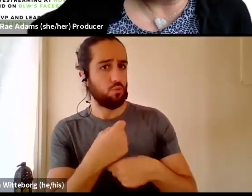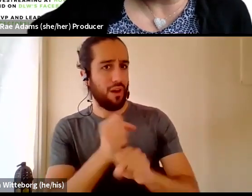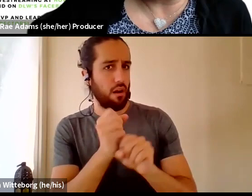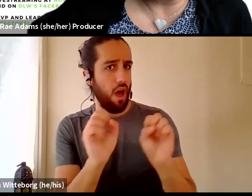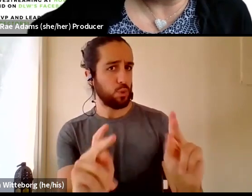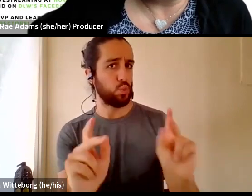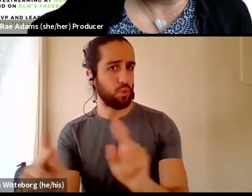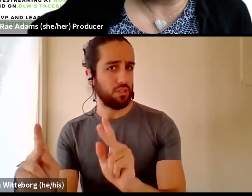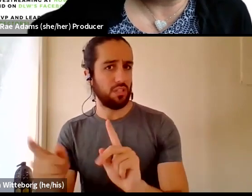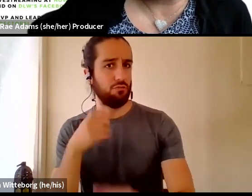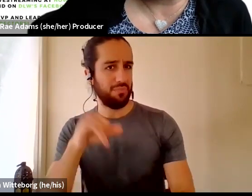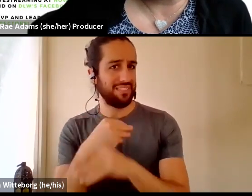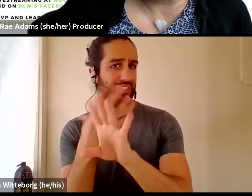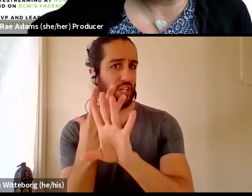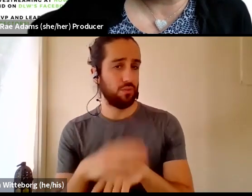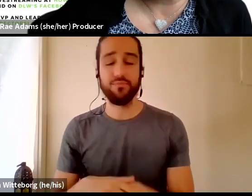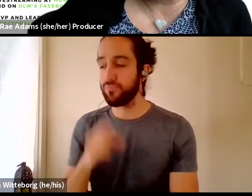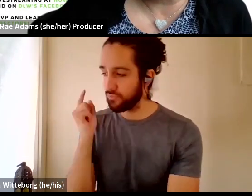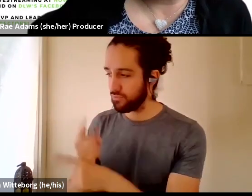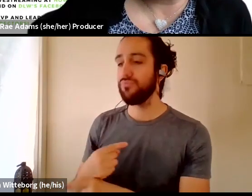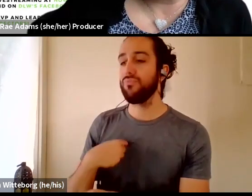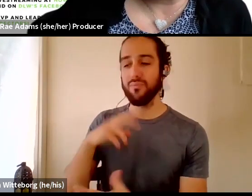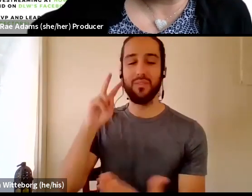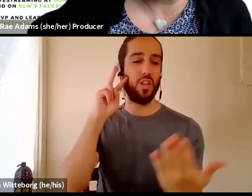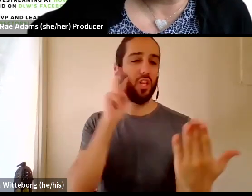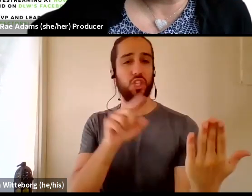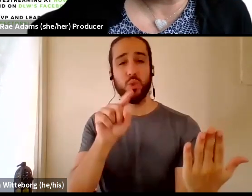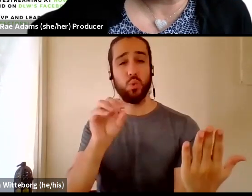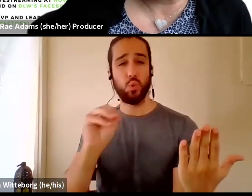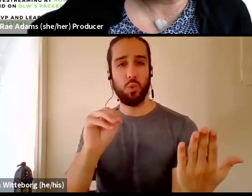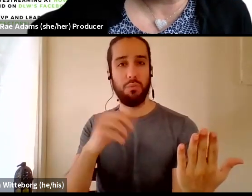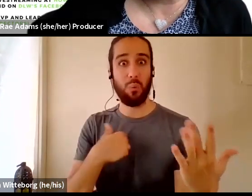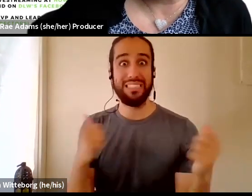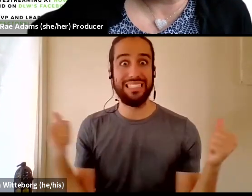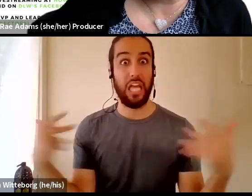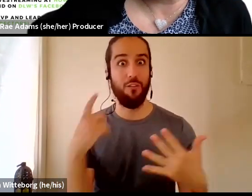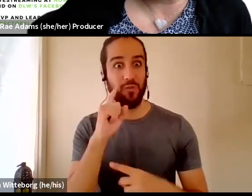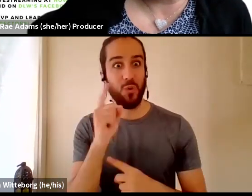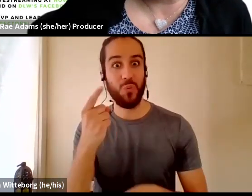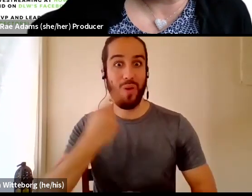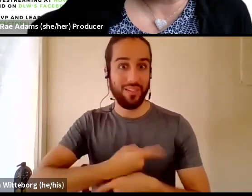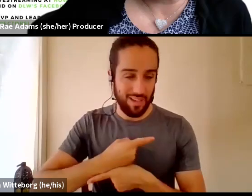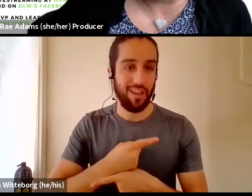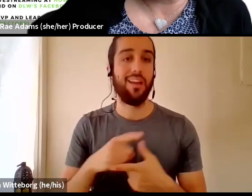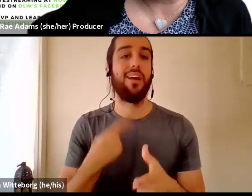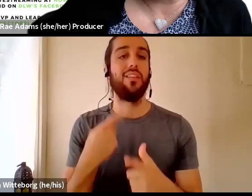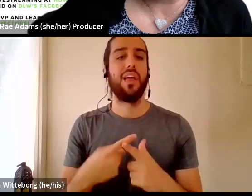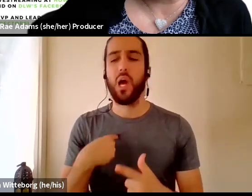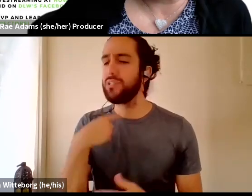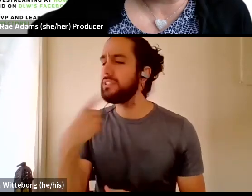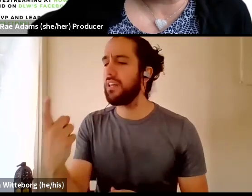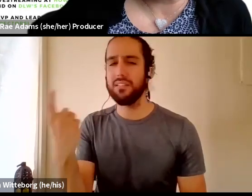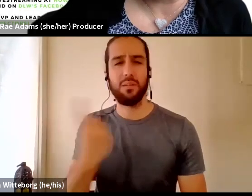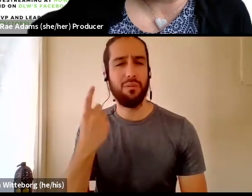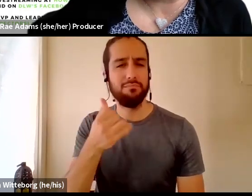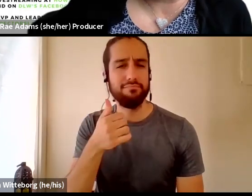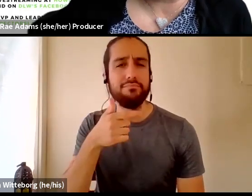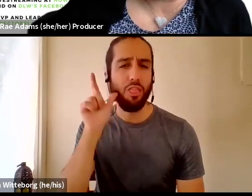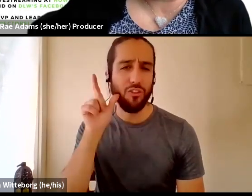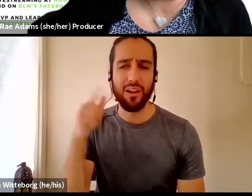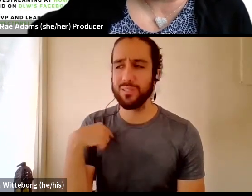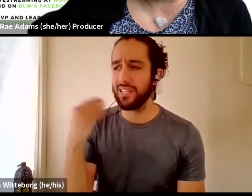mean, I looked at Zoom and I was sort of terrified for one day. And then, you know, I was telling somebody the other day, I said, you know, the